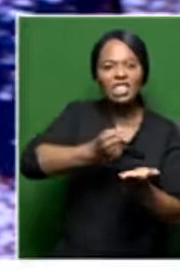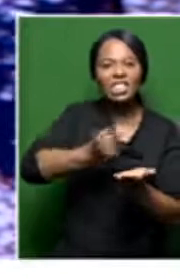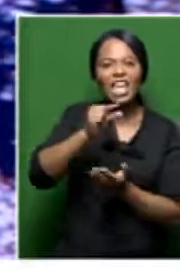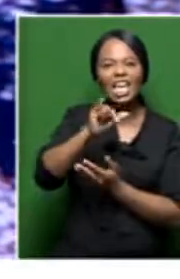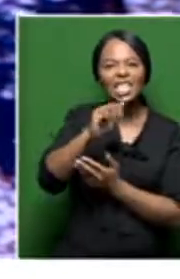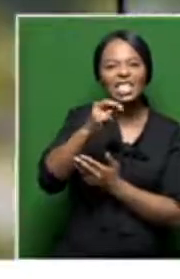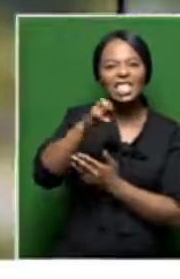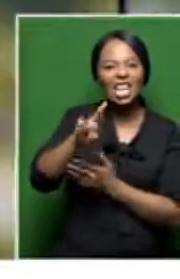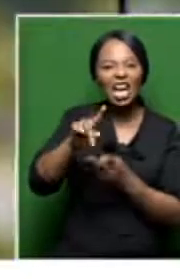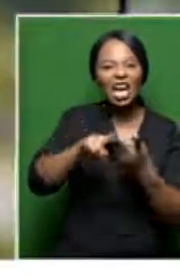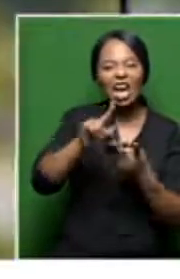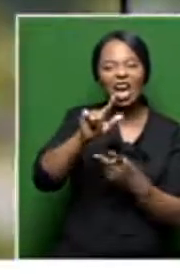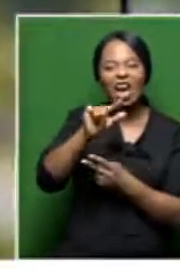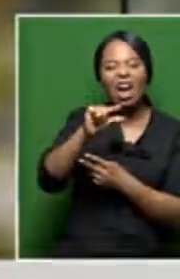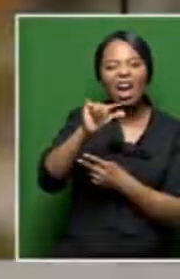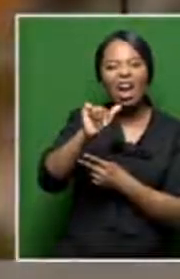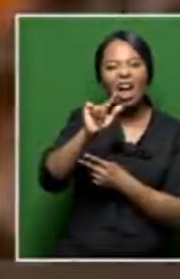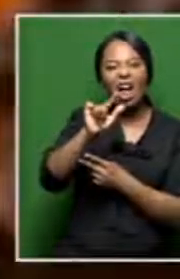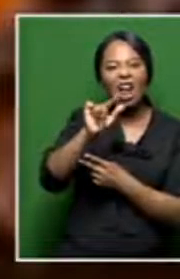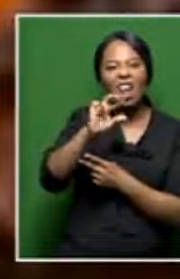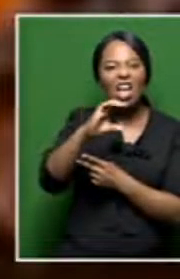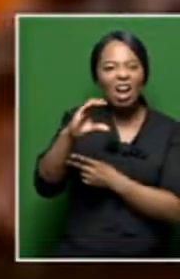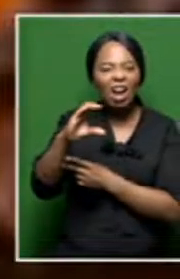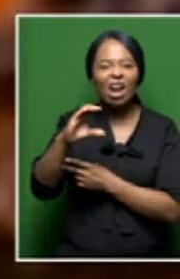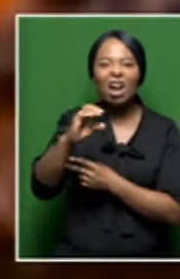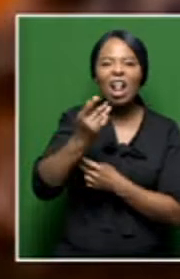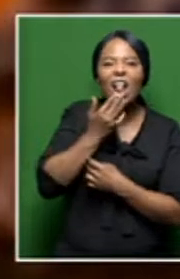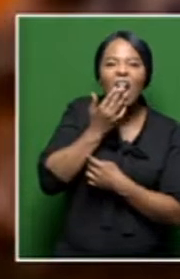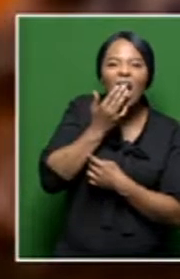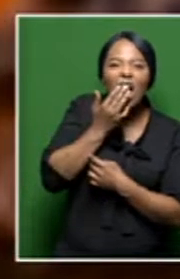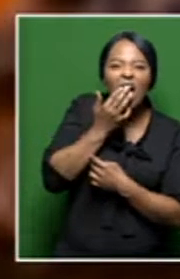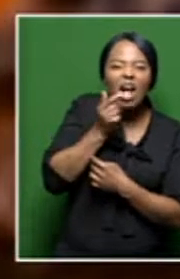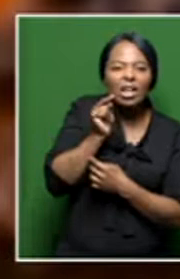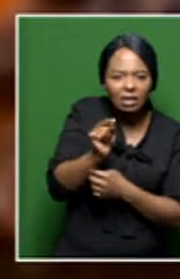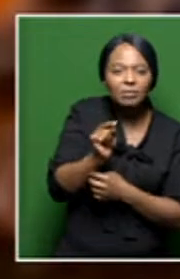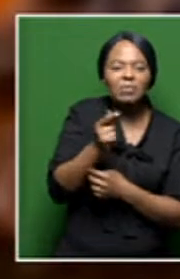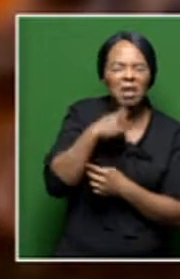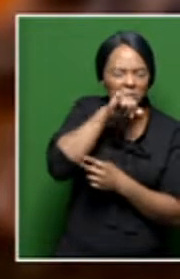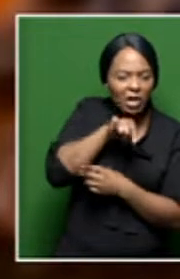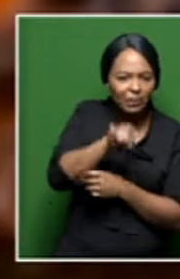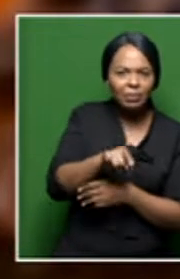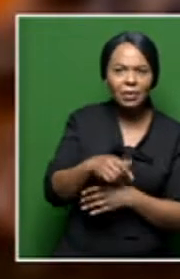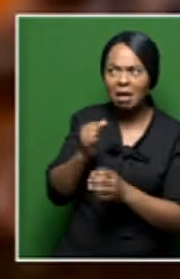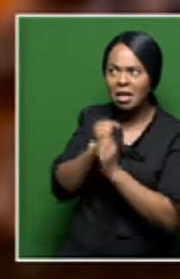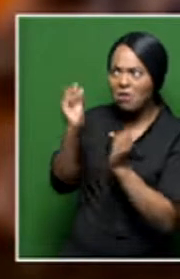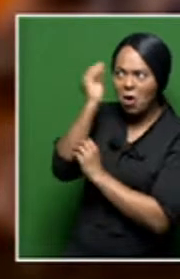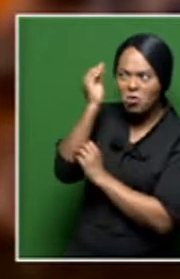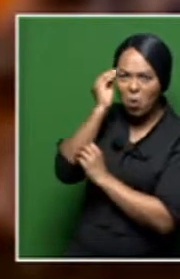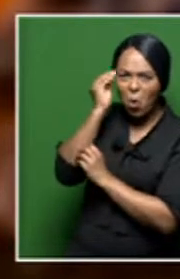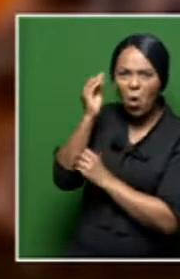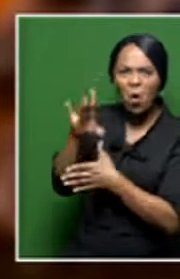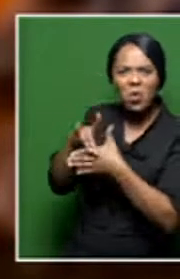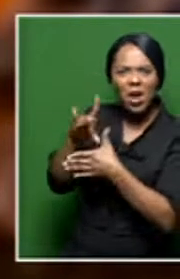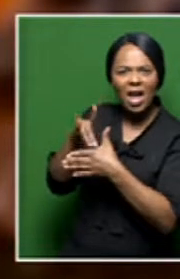Ginger, garlic, those chili flavors that come through. Kayla, I actually didn't know that there's an Asian flavor of oxtail.